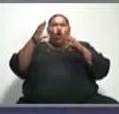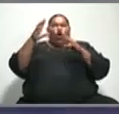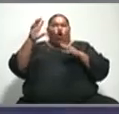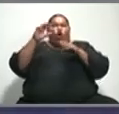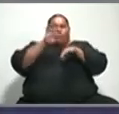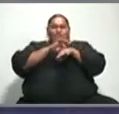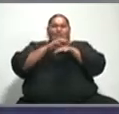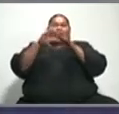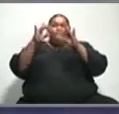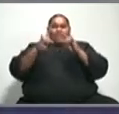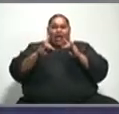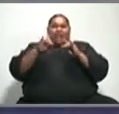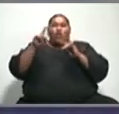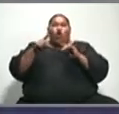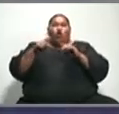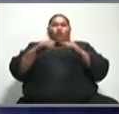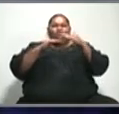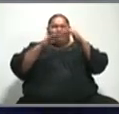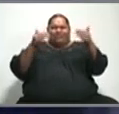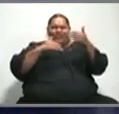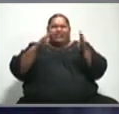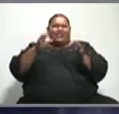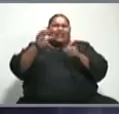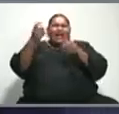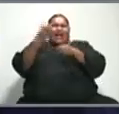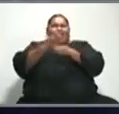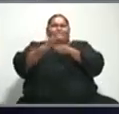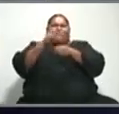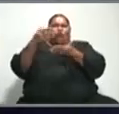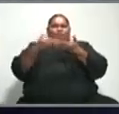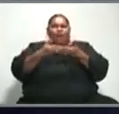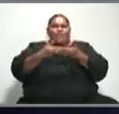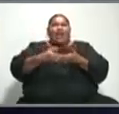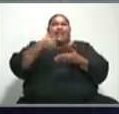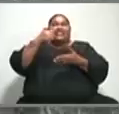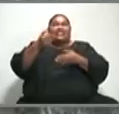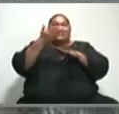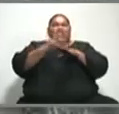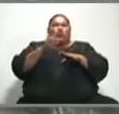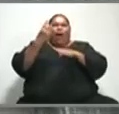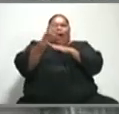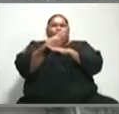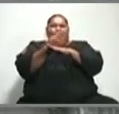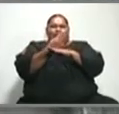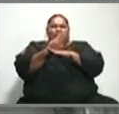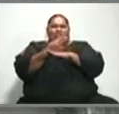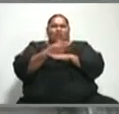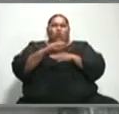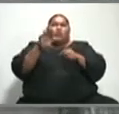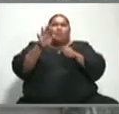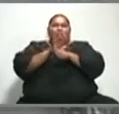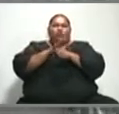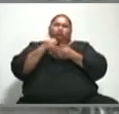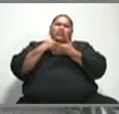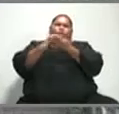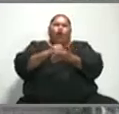infant incubators, 9 mobile X-ray units, and 6 new ambulances, was made to support